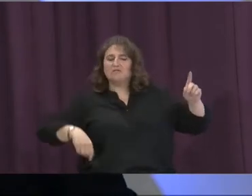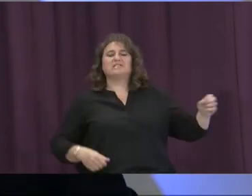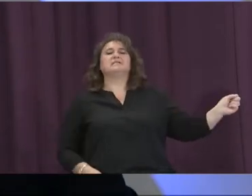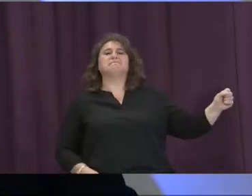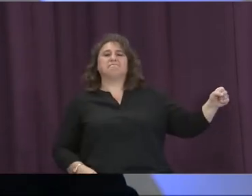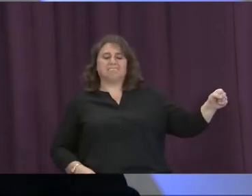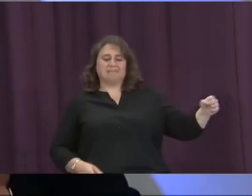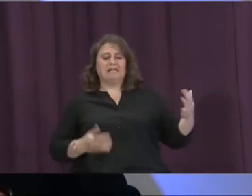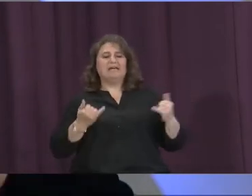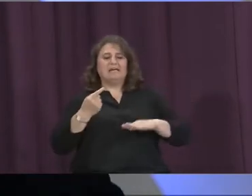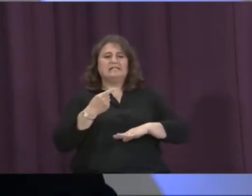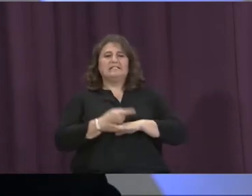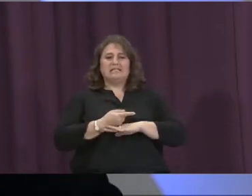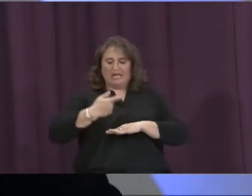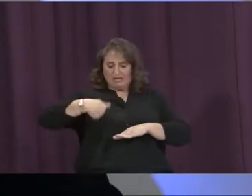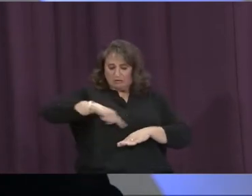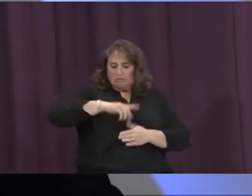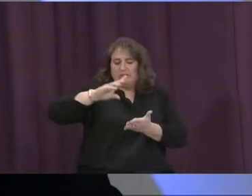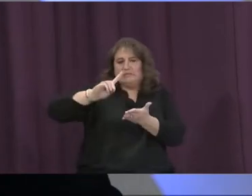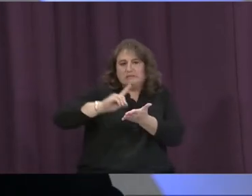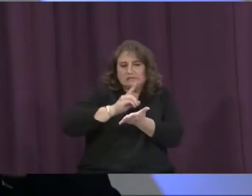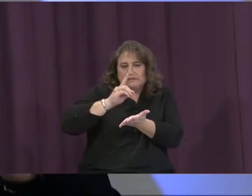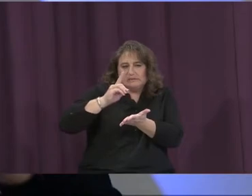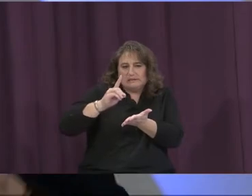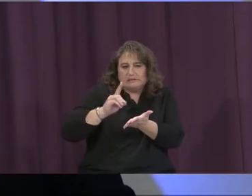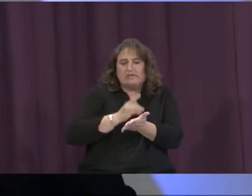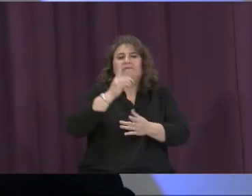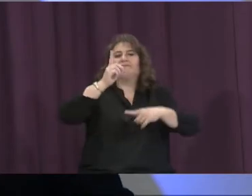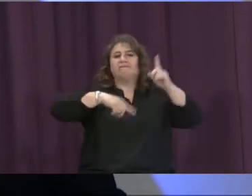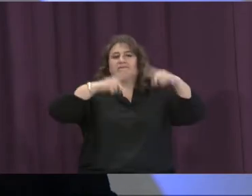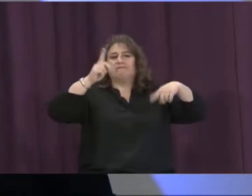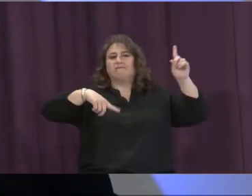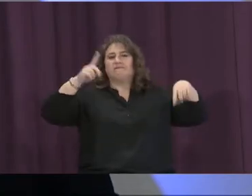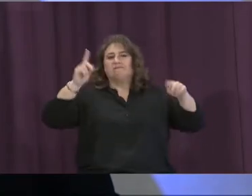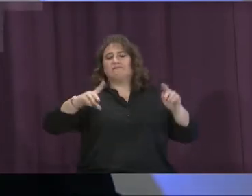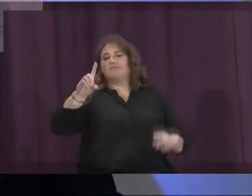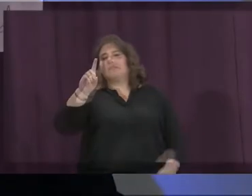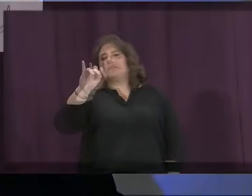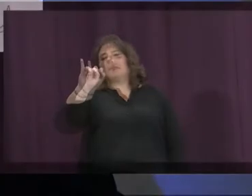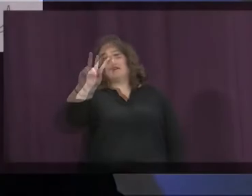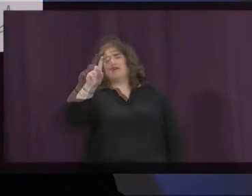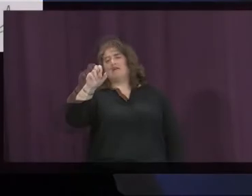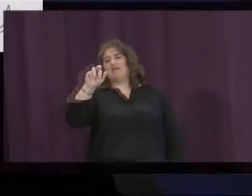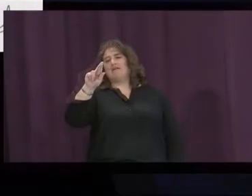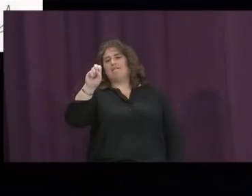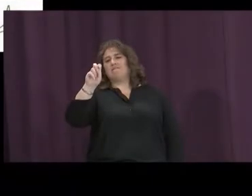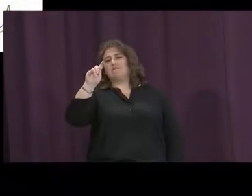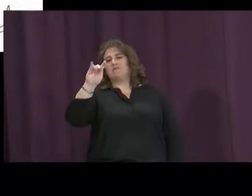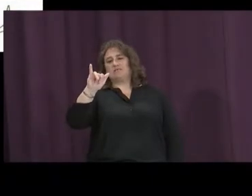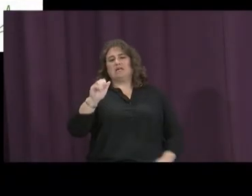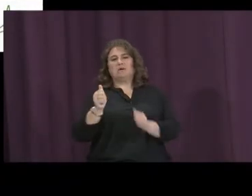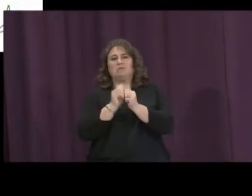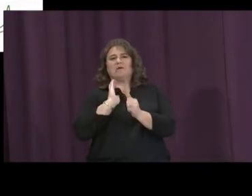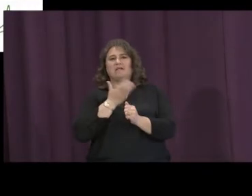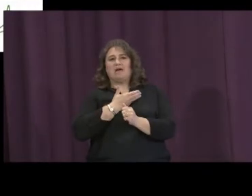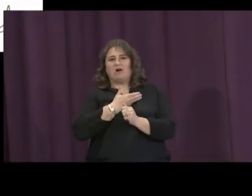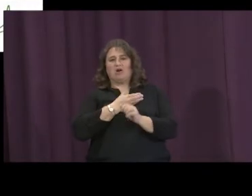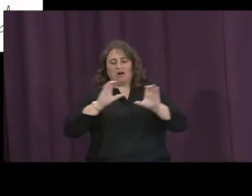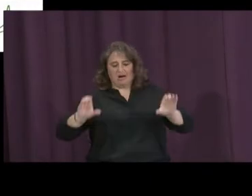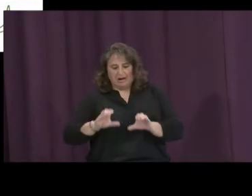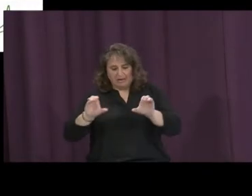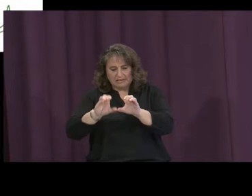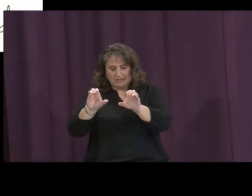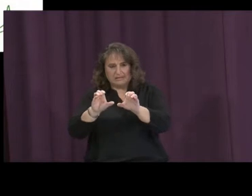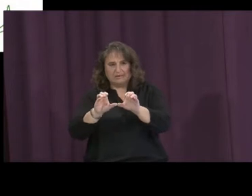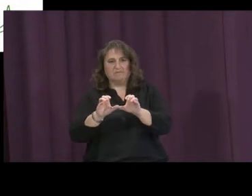today are defining diversity in this activity. And no age group is more